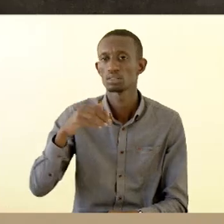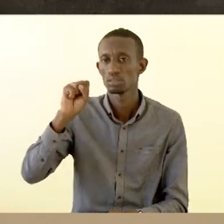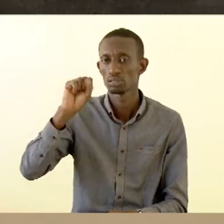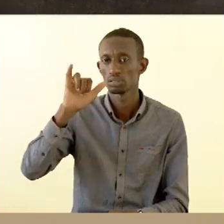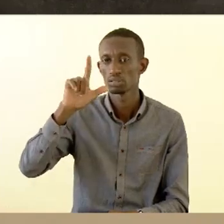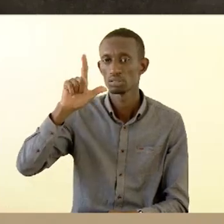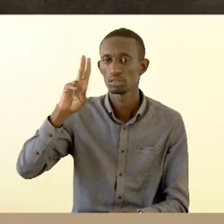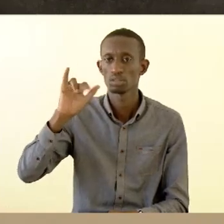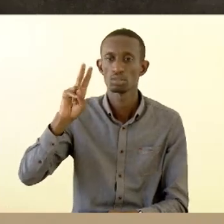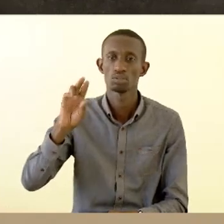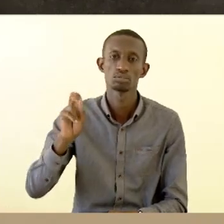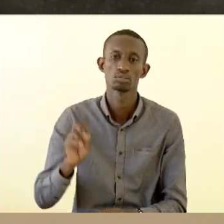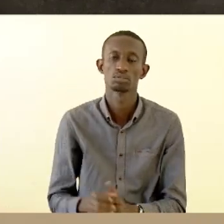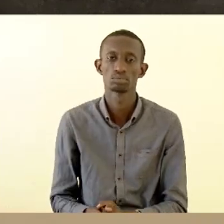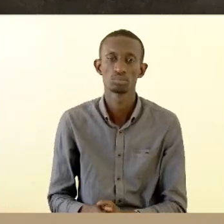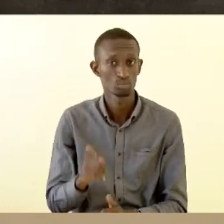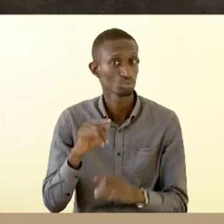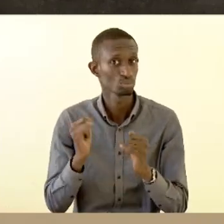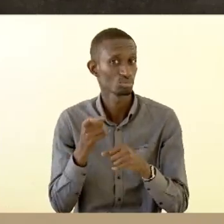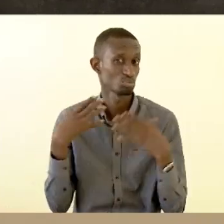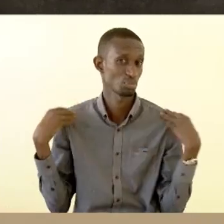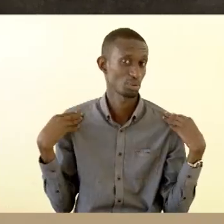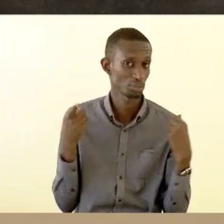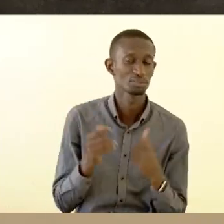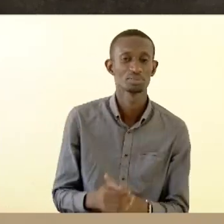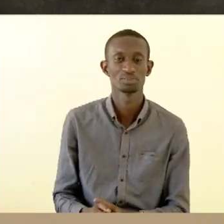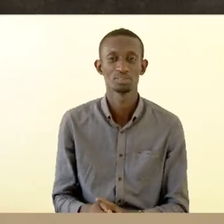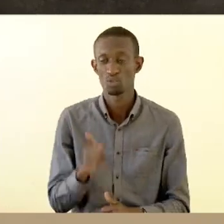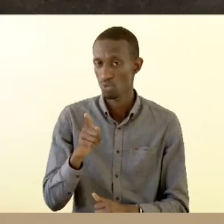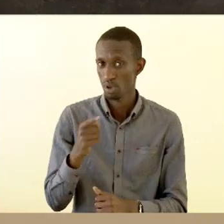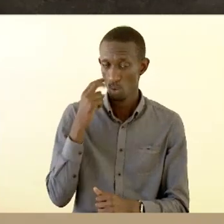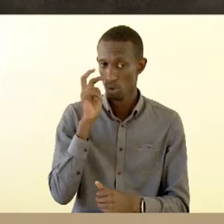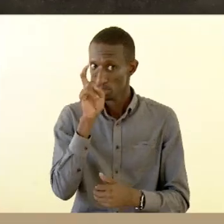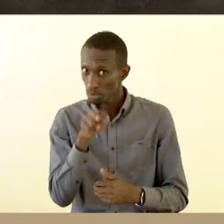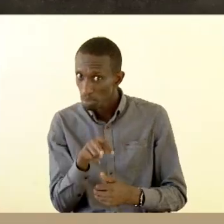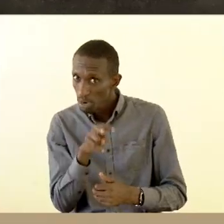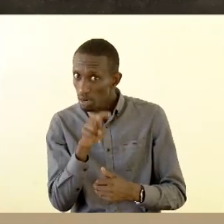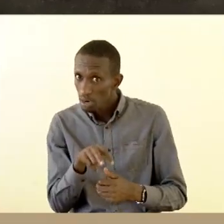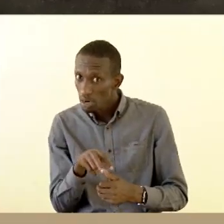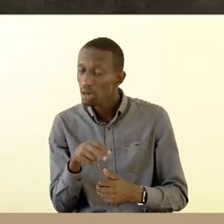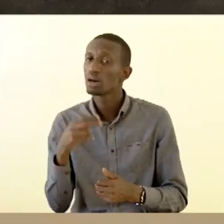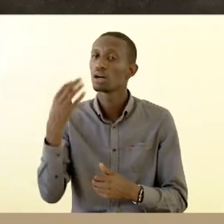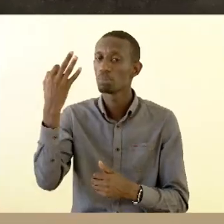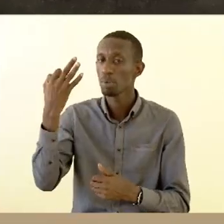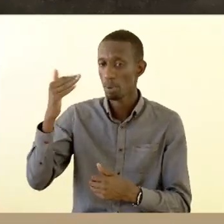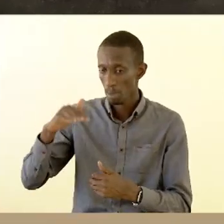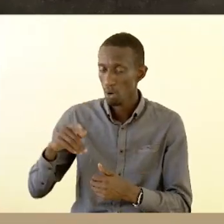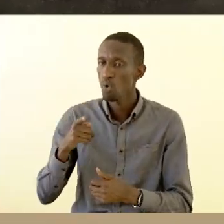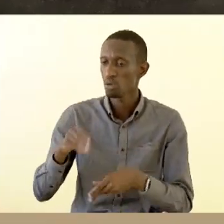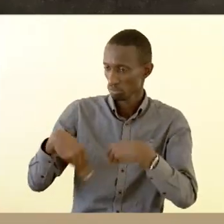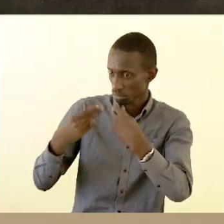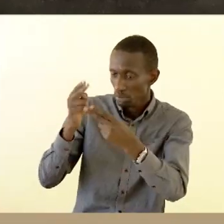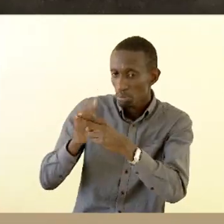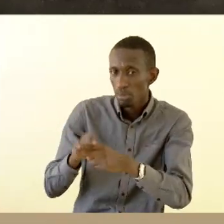the names, and your work is to give their chemical symbols. You should always try to do it on your